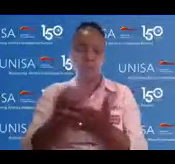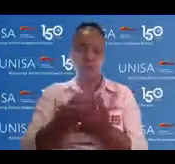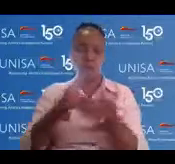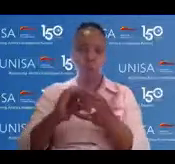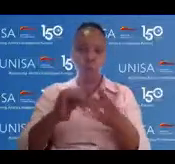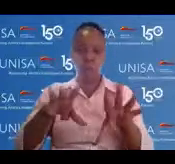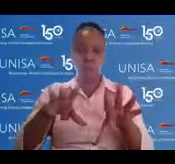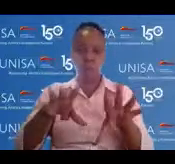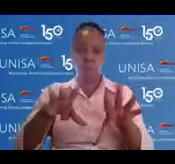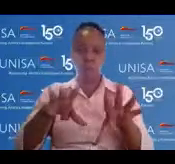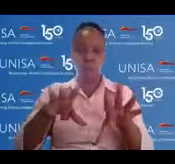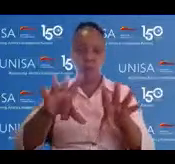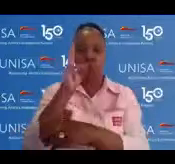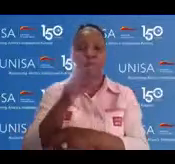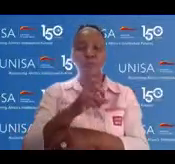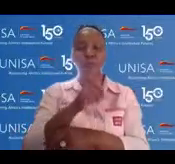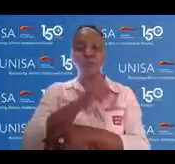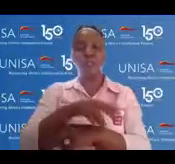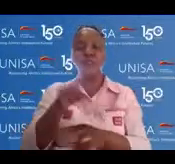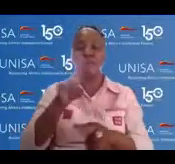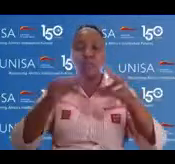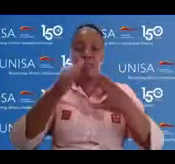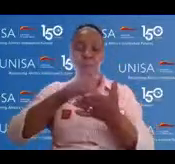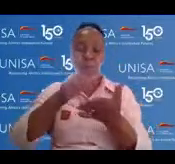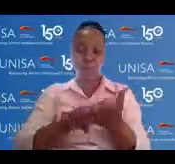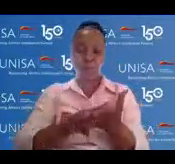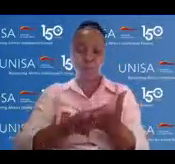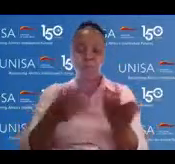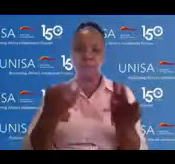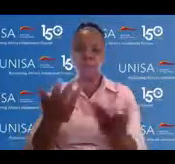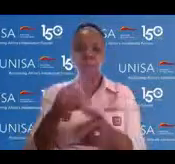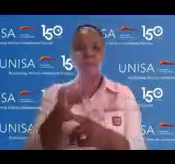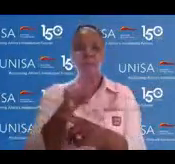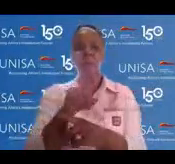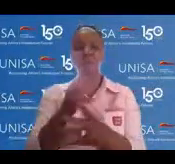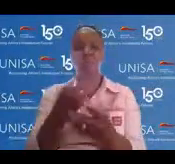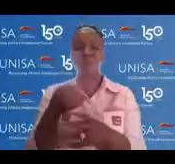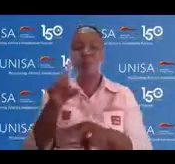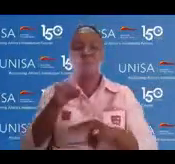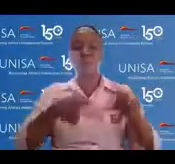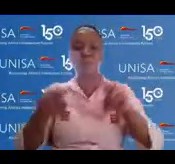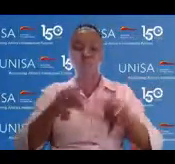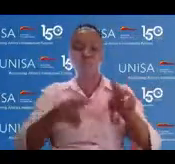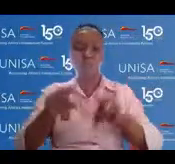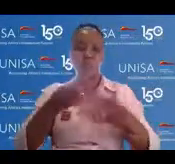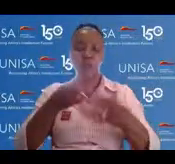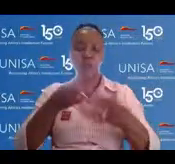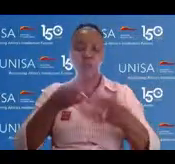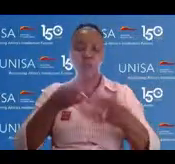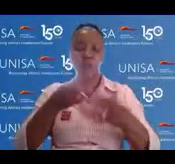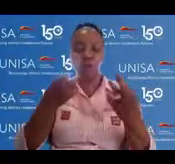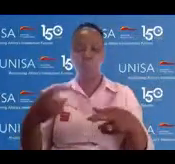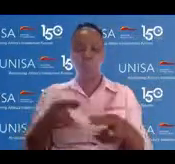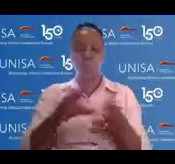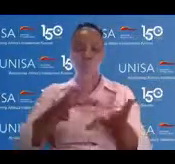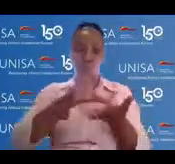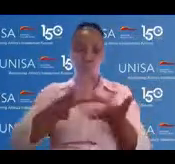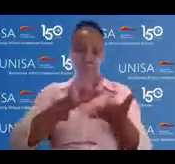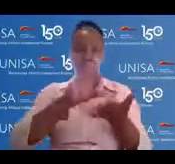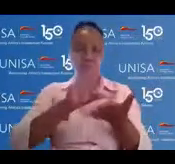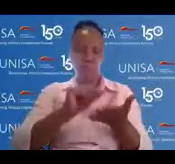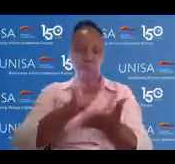the Invigilator app. And this is an invigilation tool that is downloaded on your